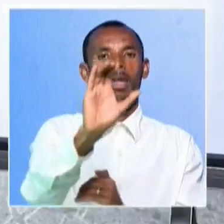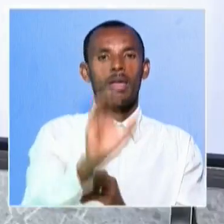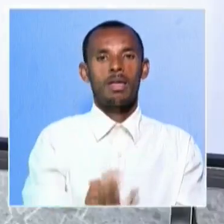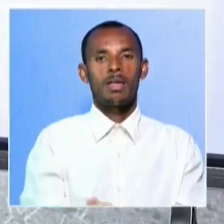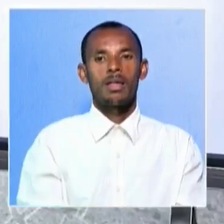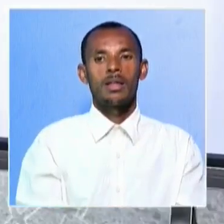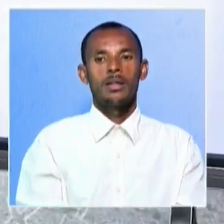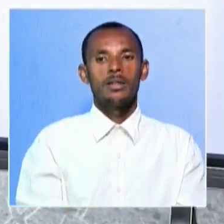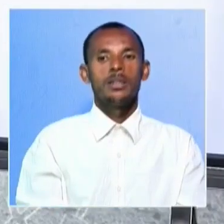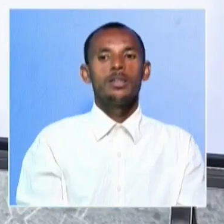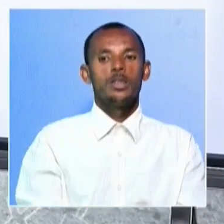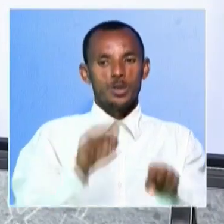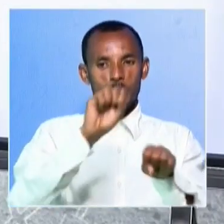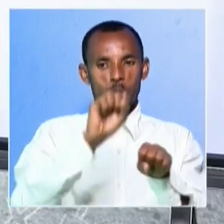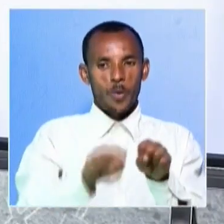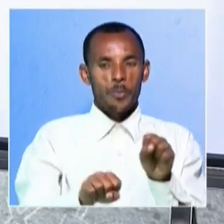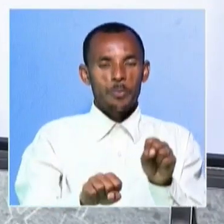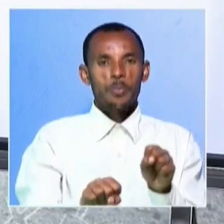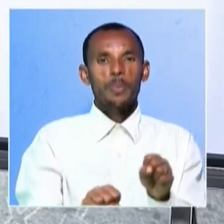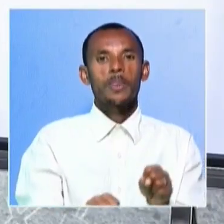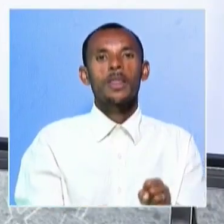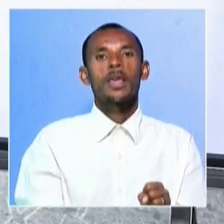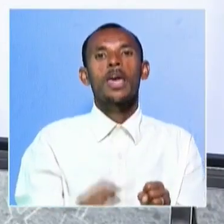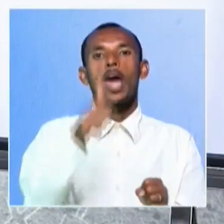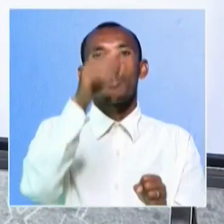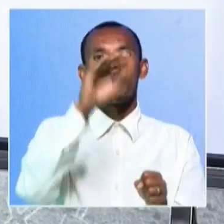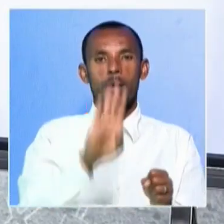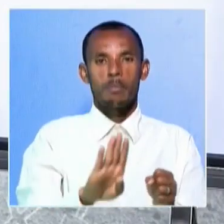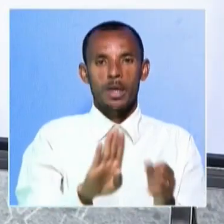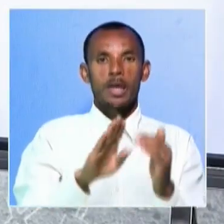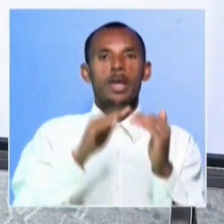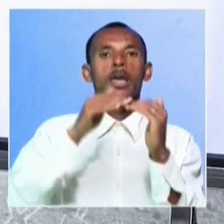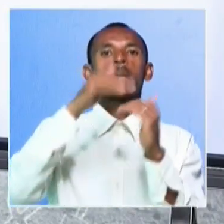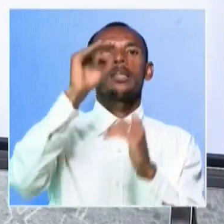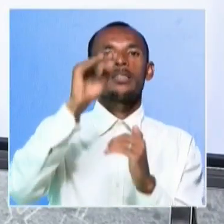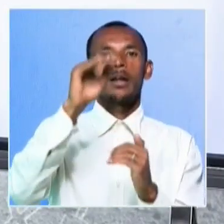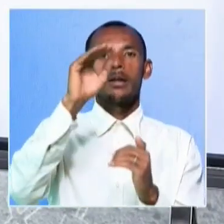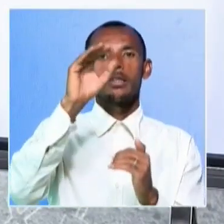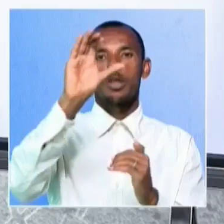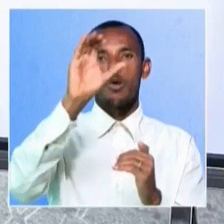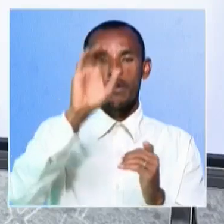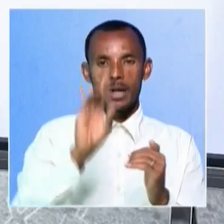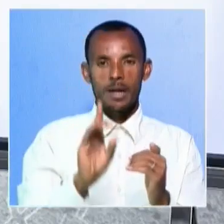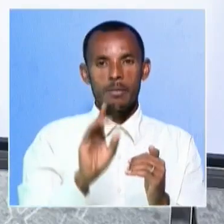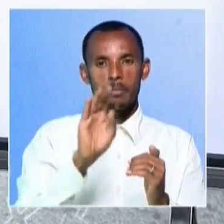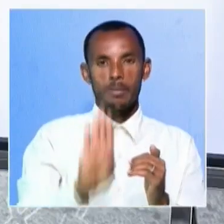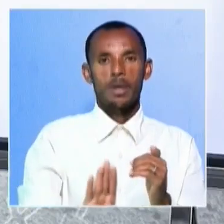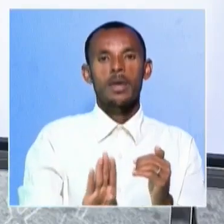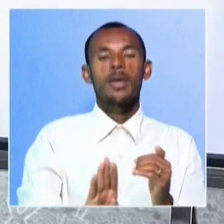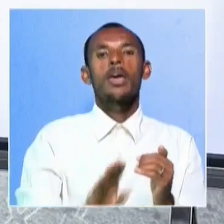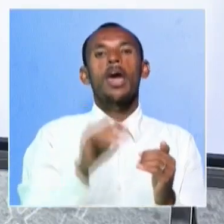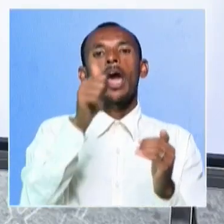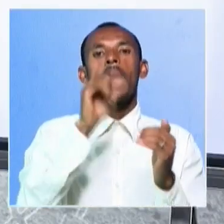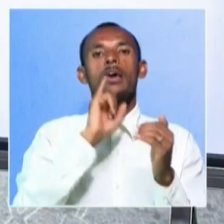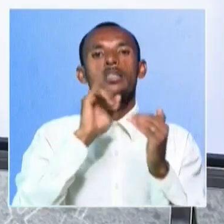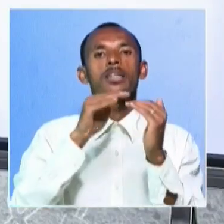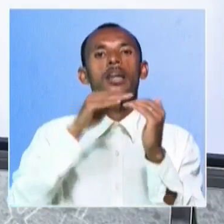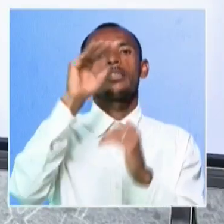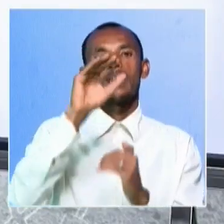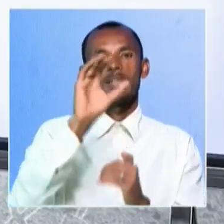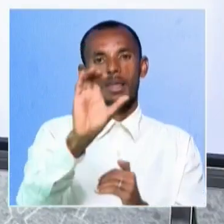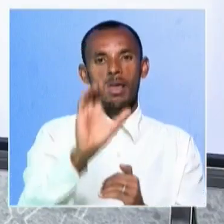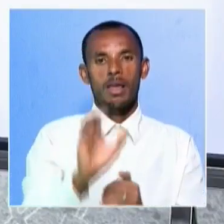okay? So a over b is bigger than c over b whenever a is greater than